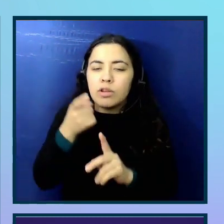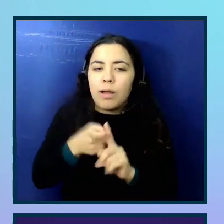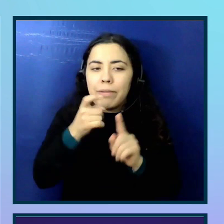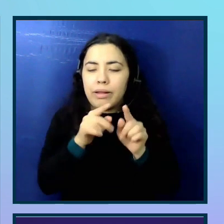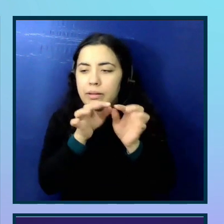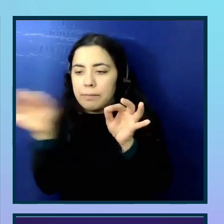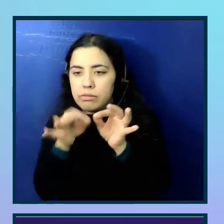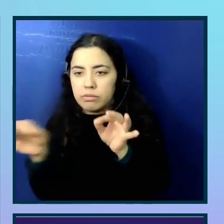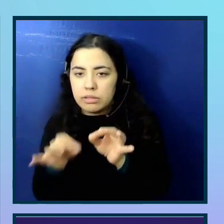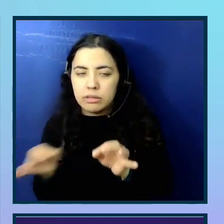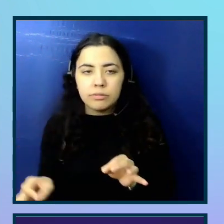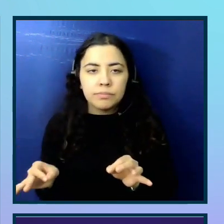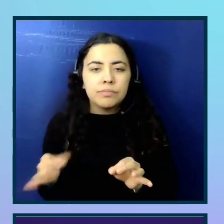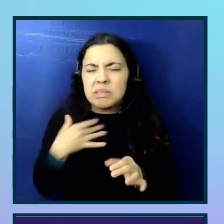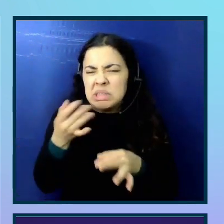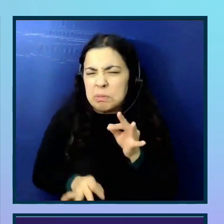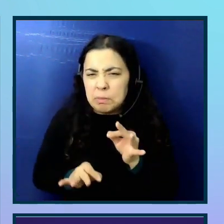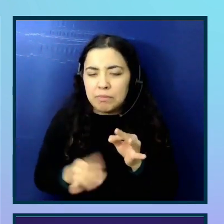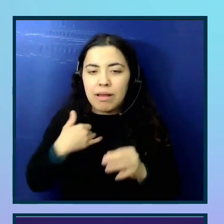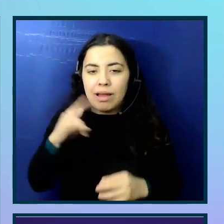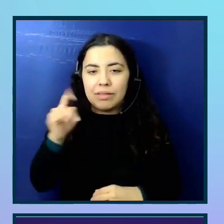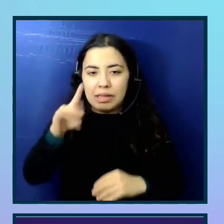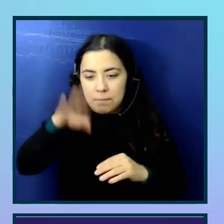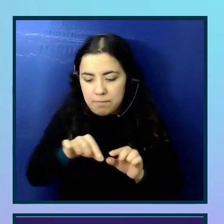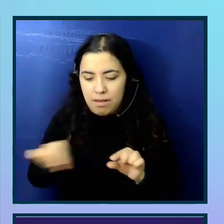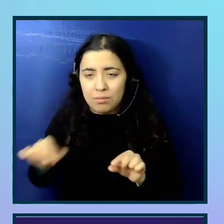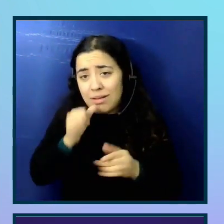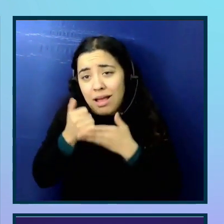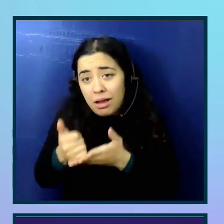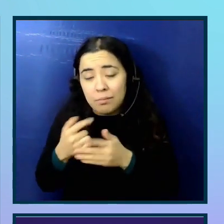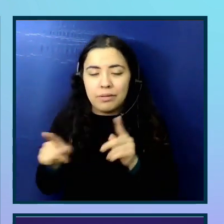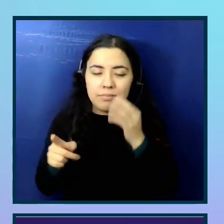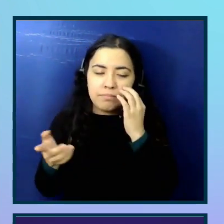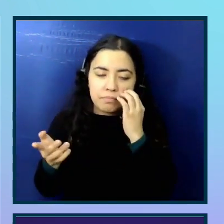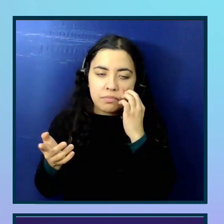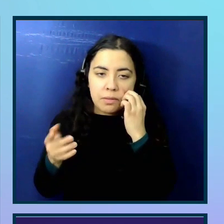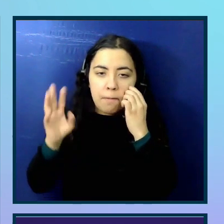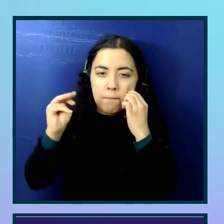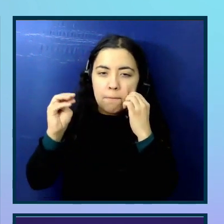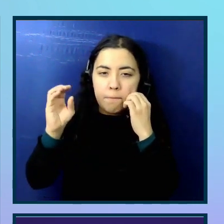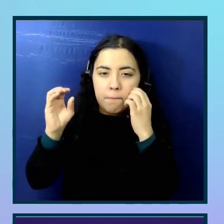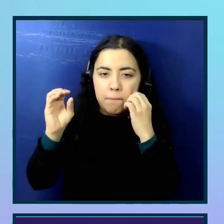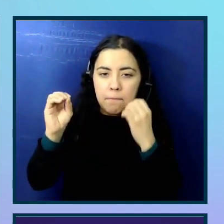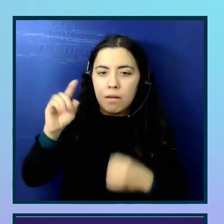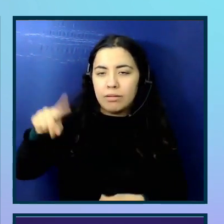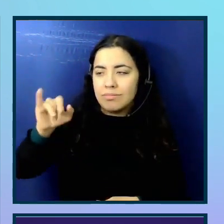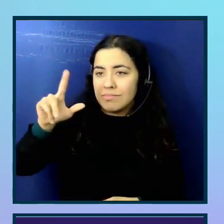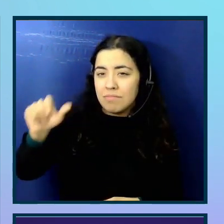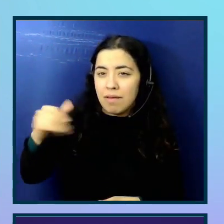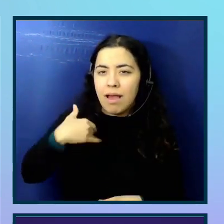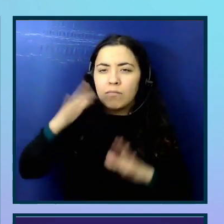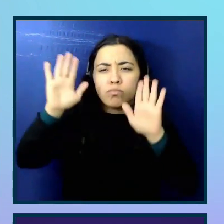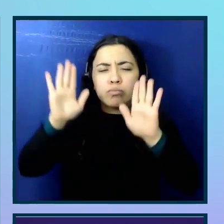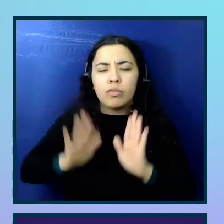So I have a link at the bottom. It's not helpful, but Mozilla has a really great article about the